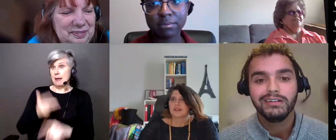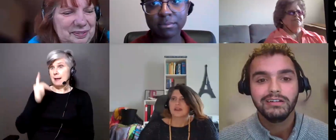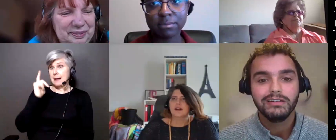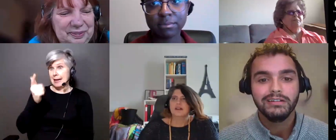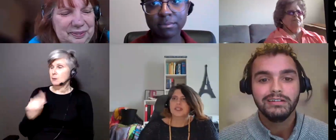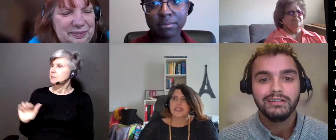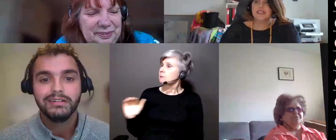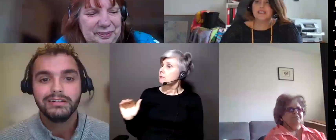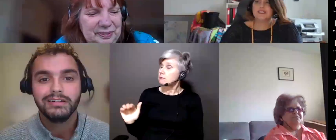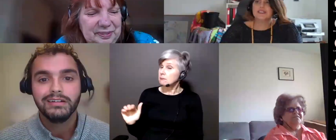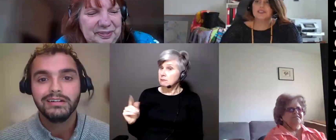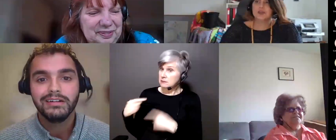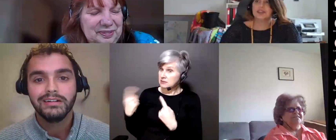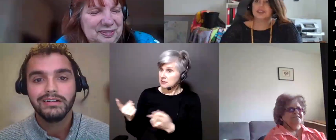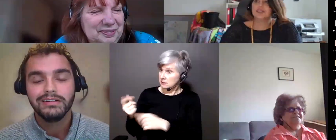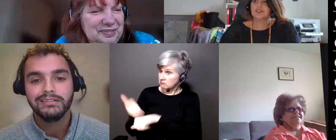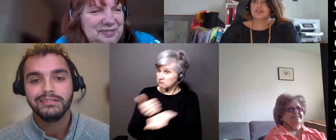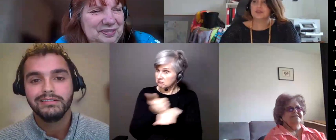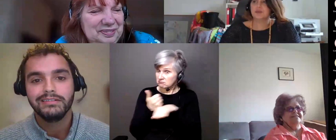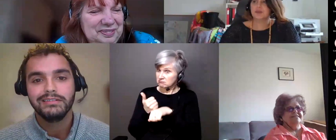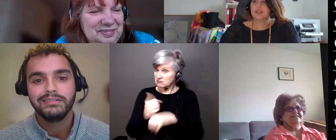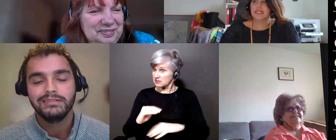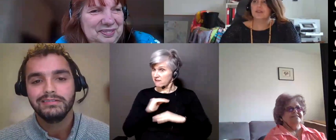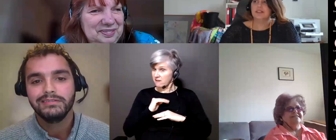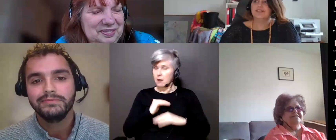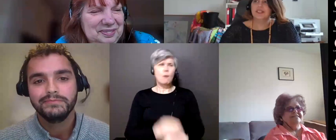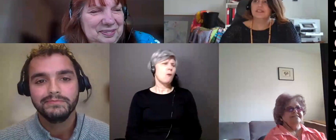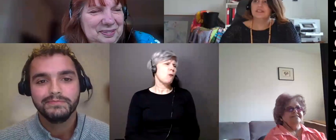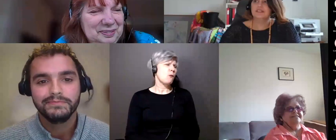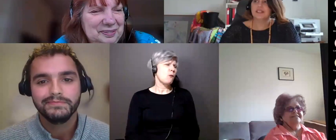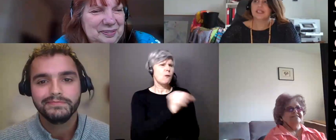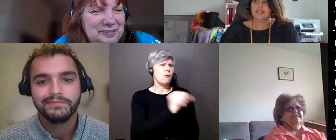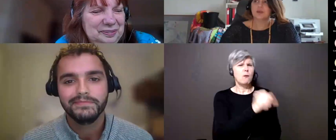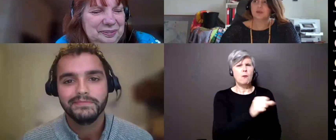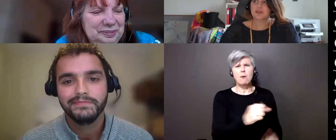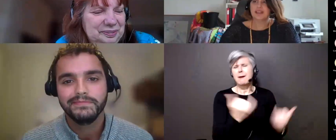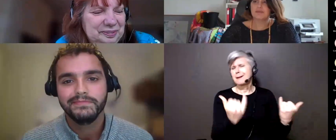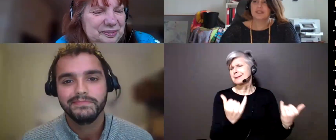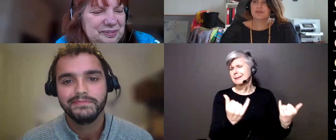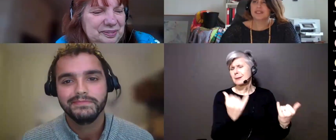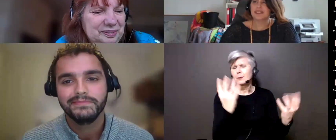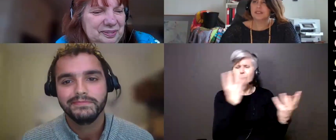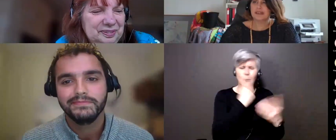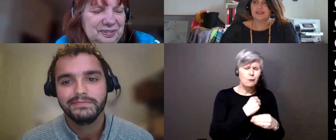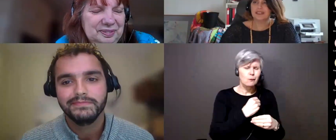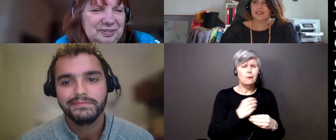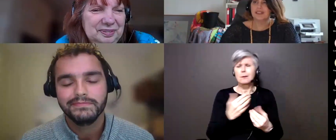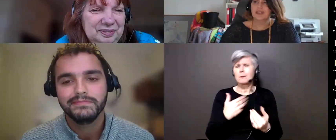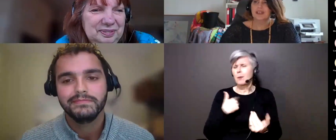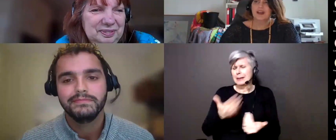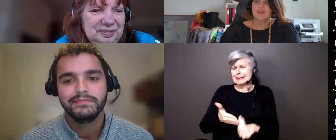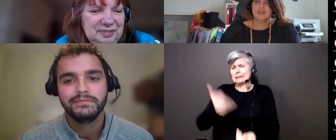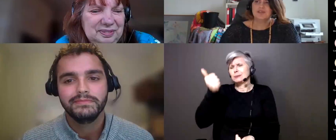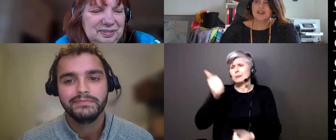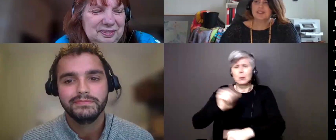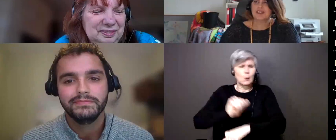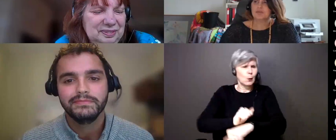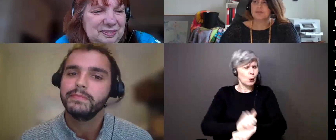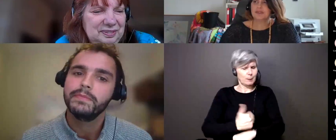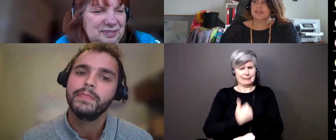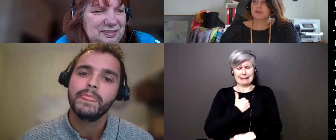far. Oh, Dana, it is so much easier to do my work now, and I feel like I can work in the lab much more independently. I've